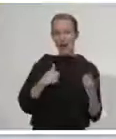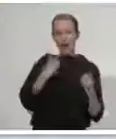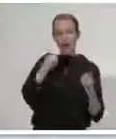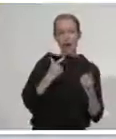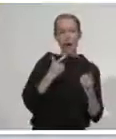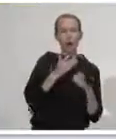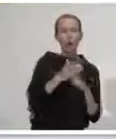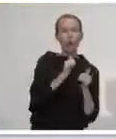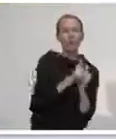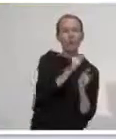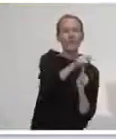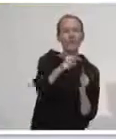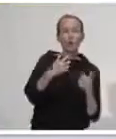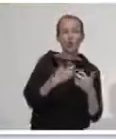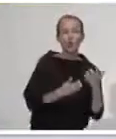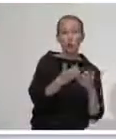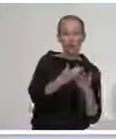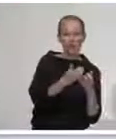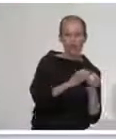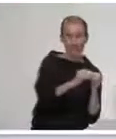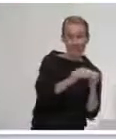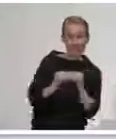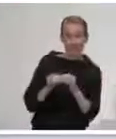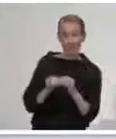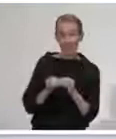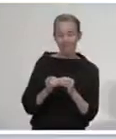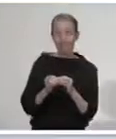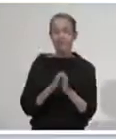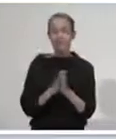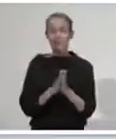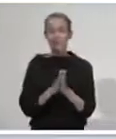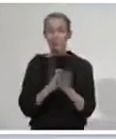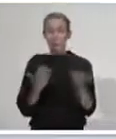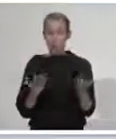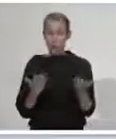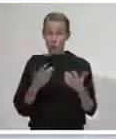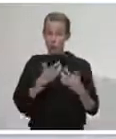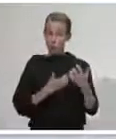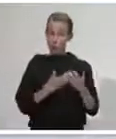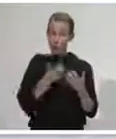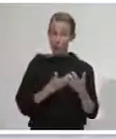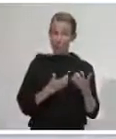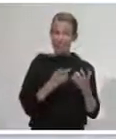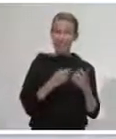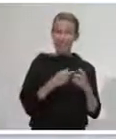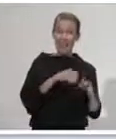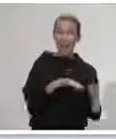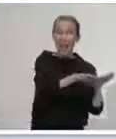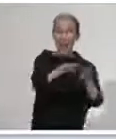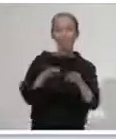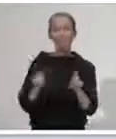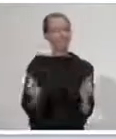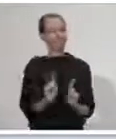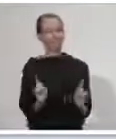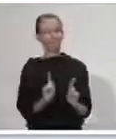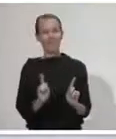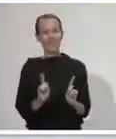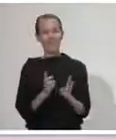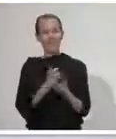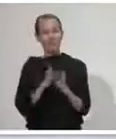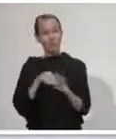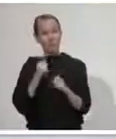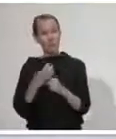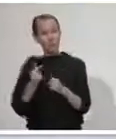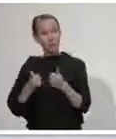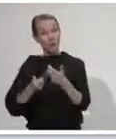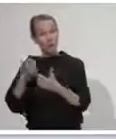that universities often will have different arrangements for the delivery of their halls of residence. Some, for instance, are privately contracted.